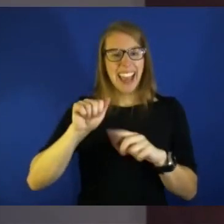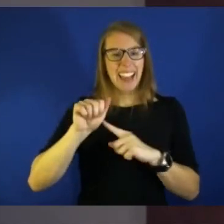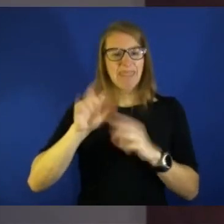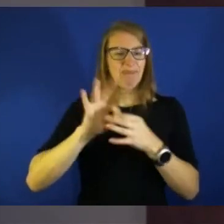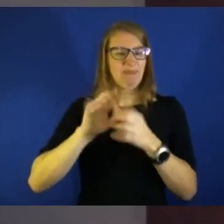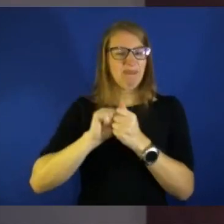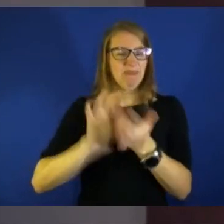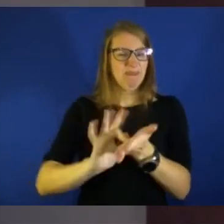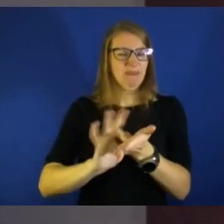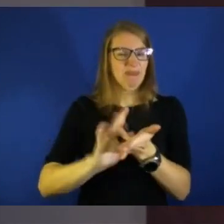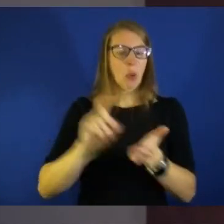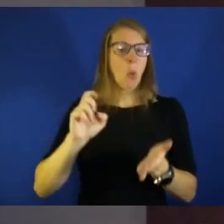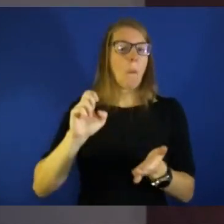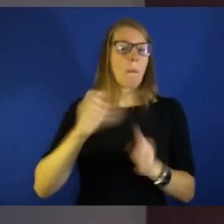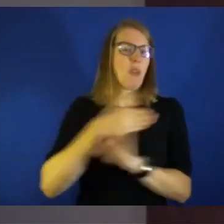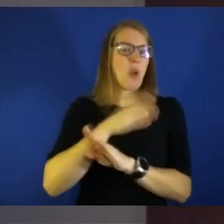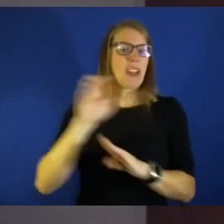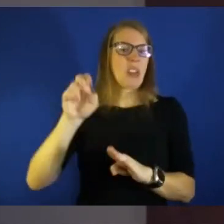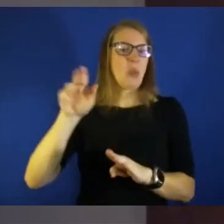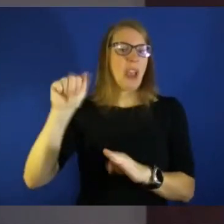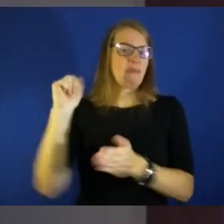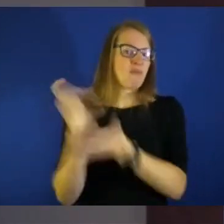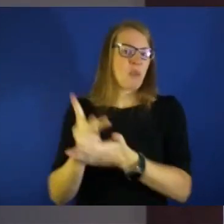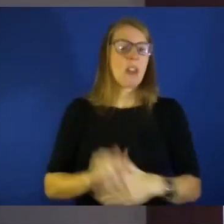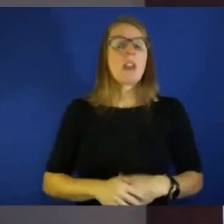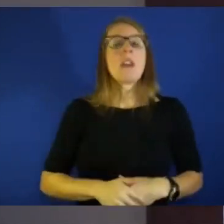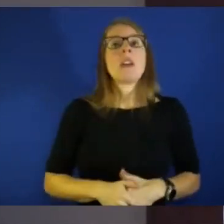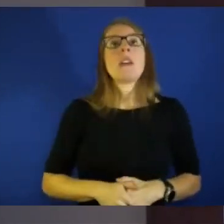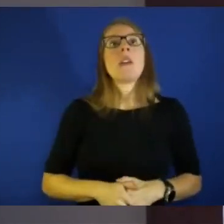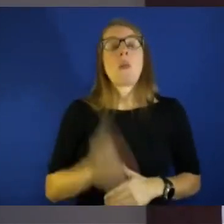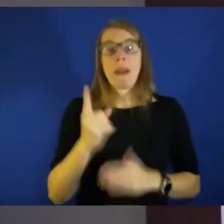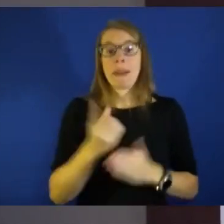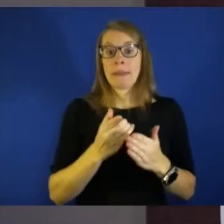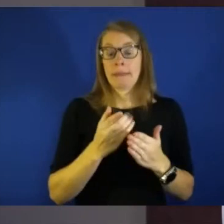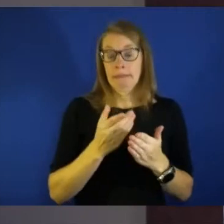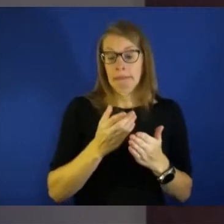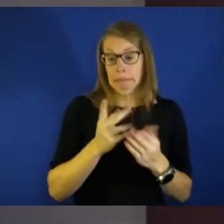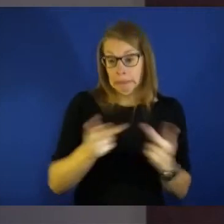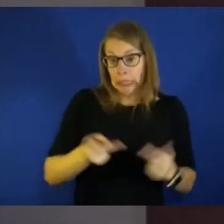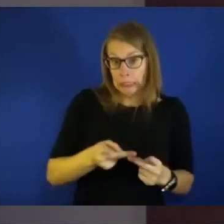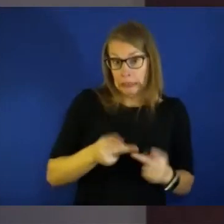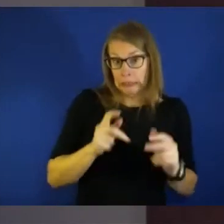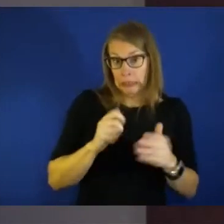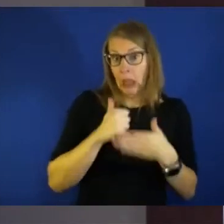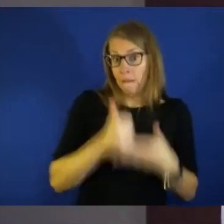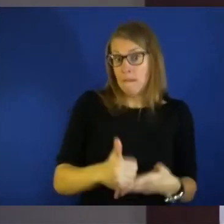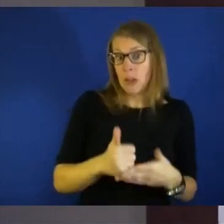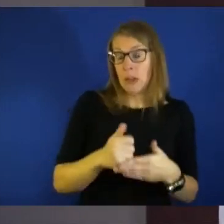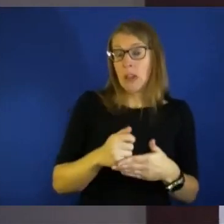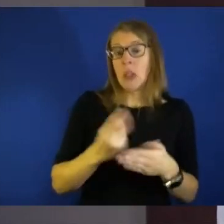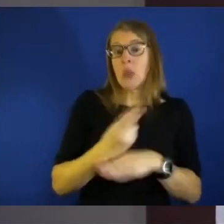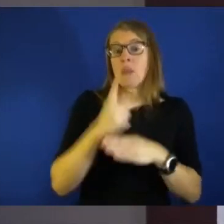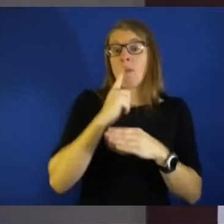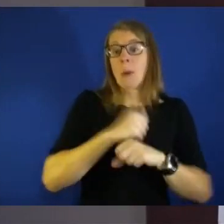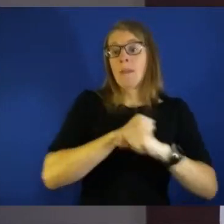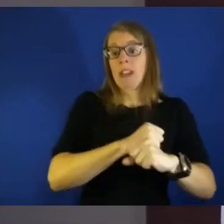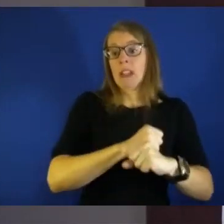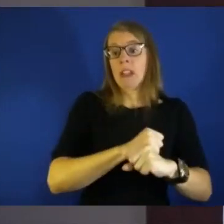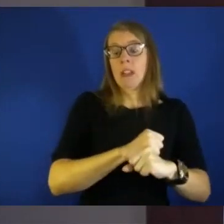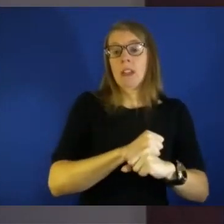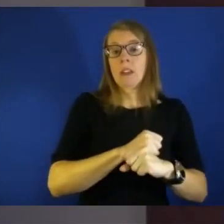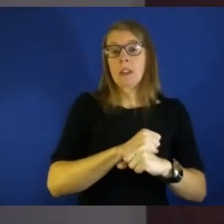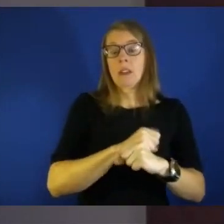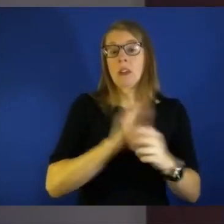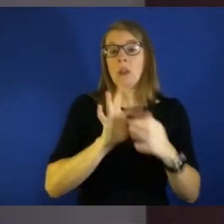I think one place where this would be helpful if it is able to be used just as prevention is in particular with those really immune